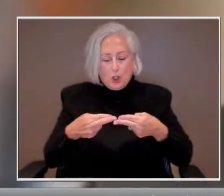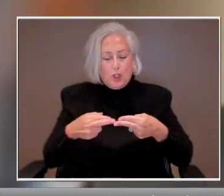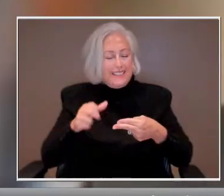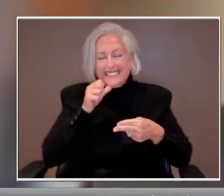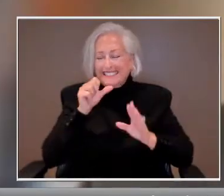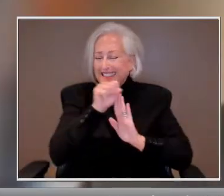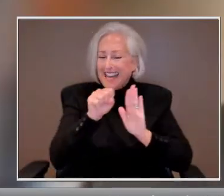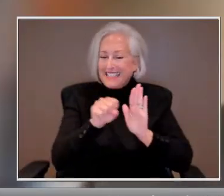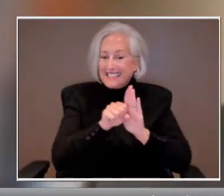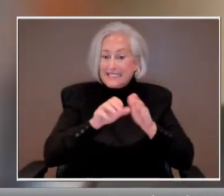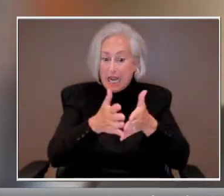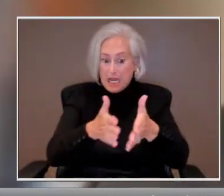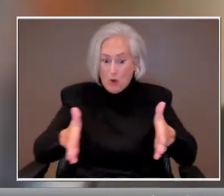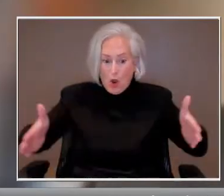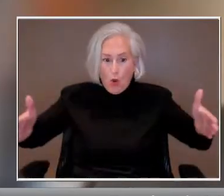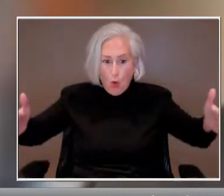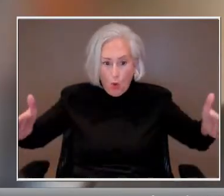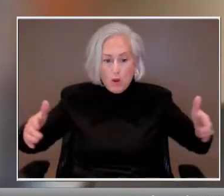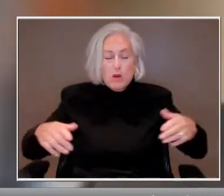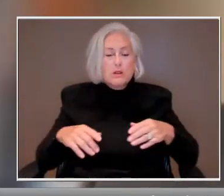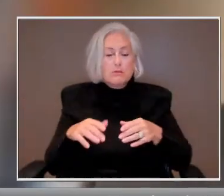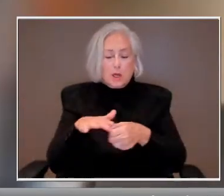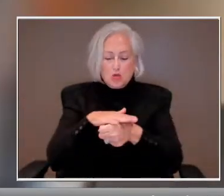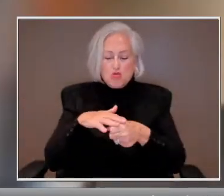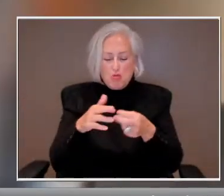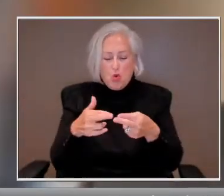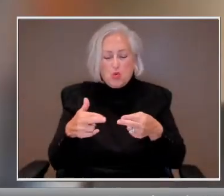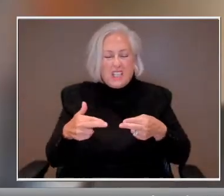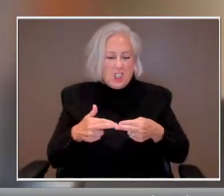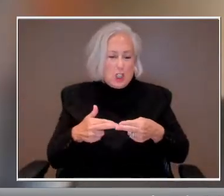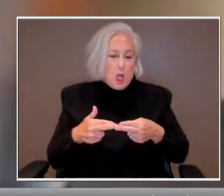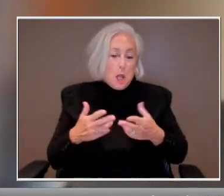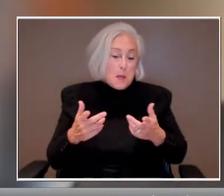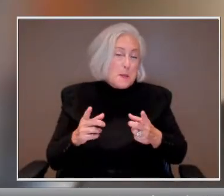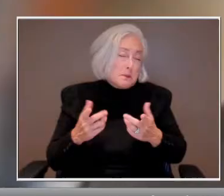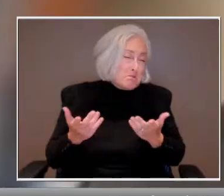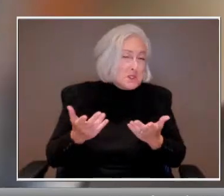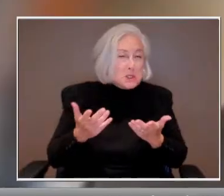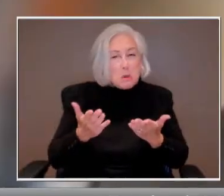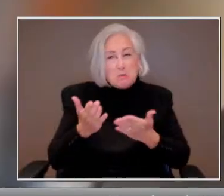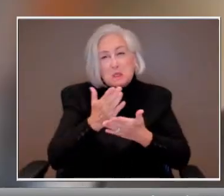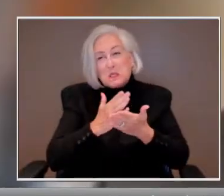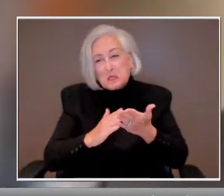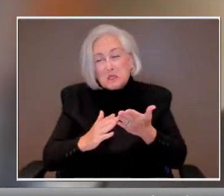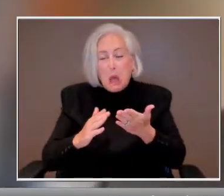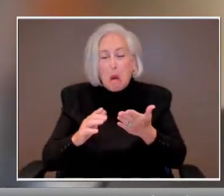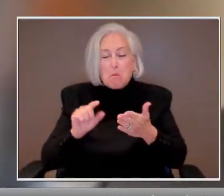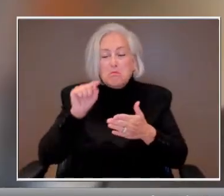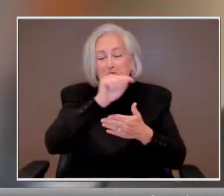statewide, kind of like our reach has become. So, yeah, there's some similarities out there.